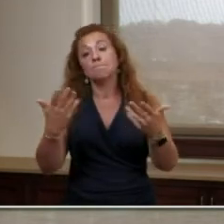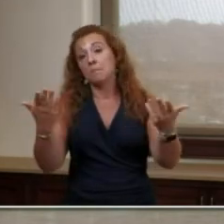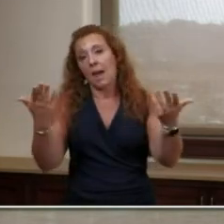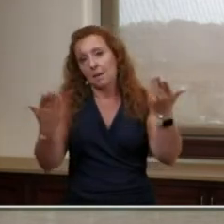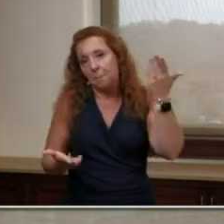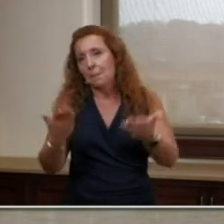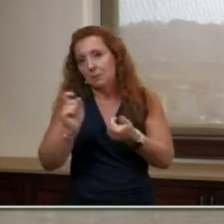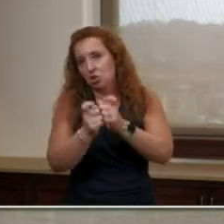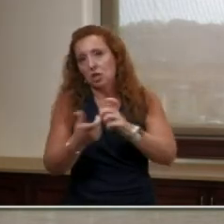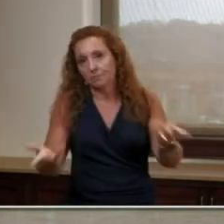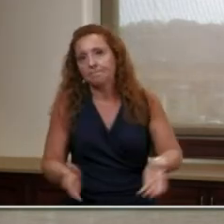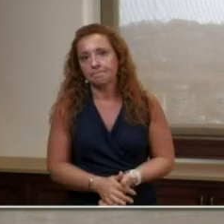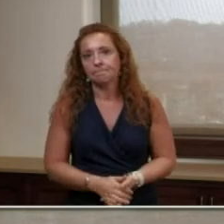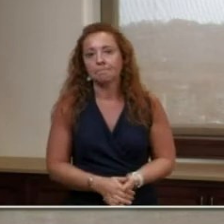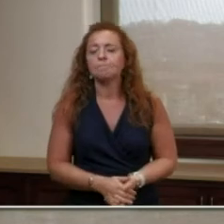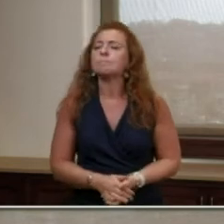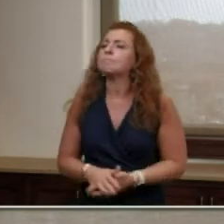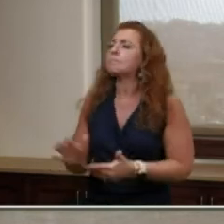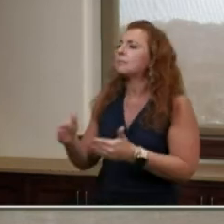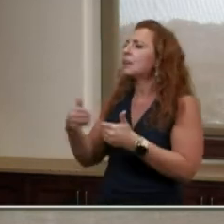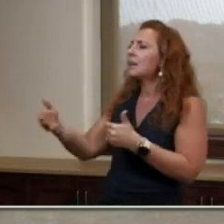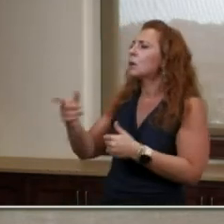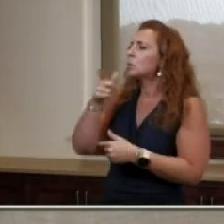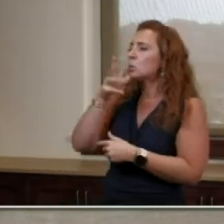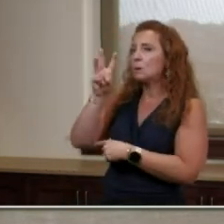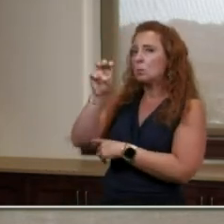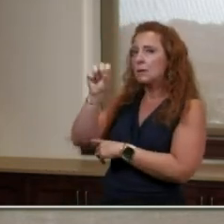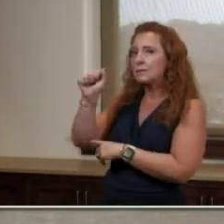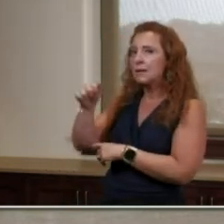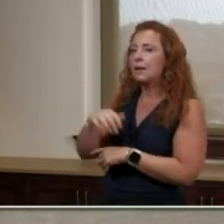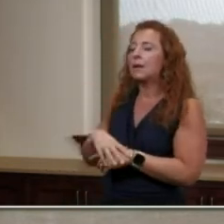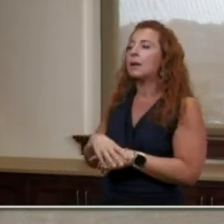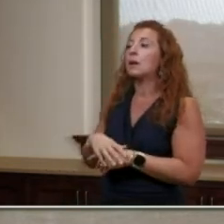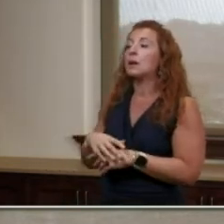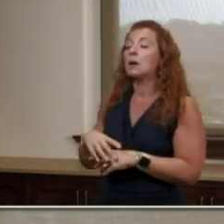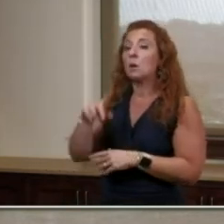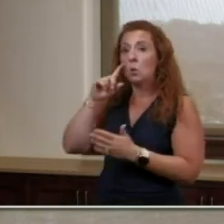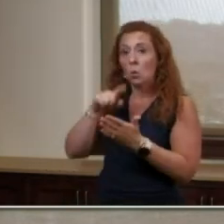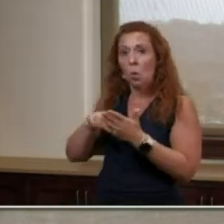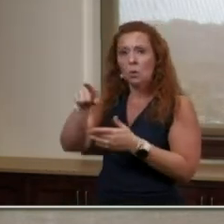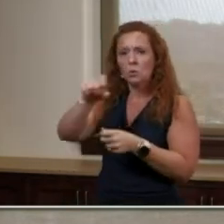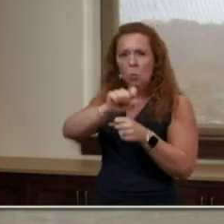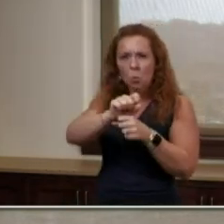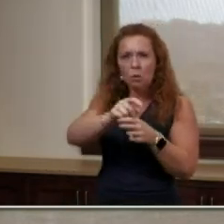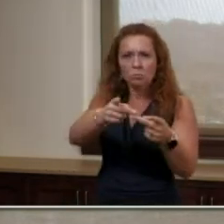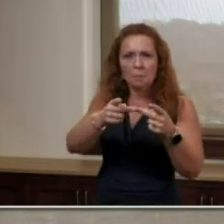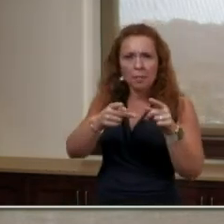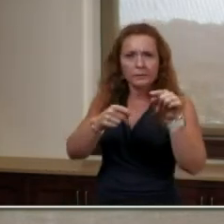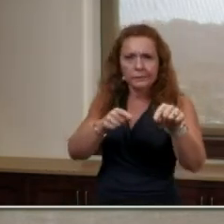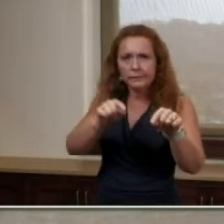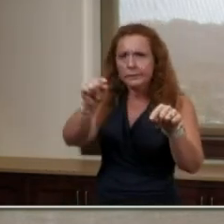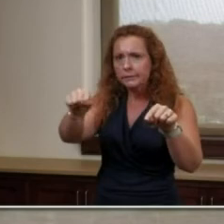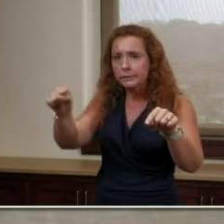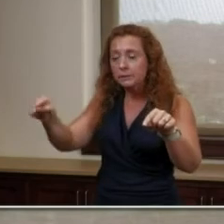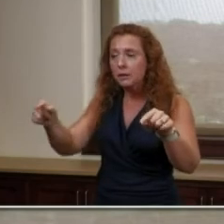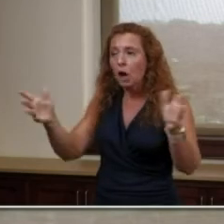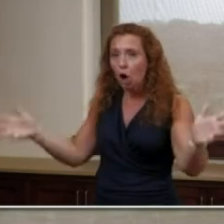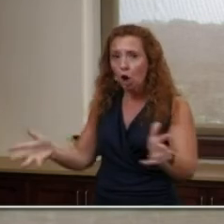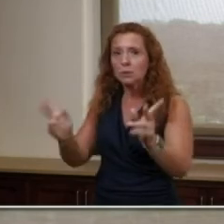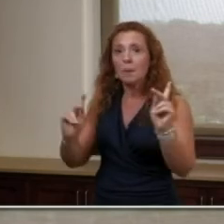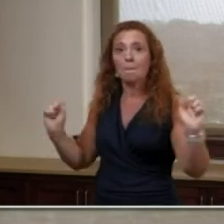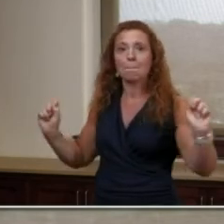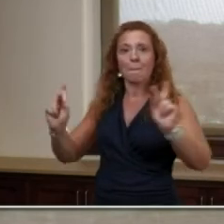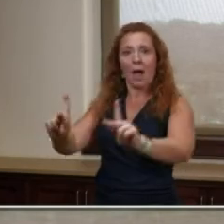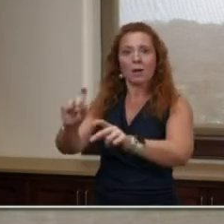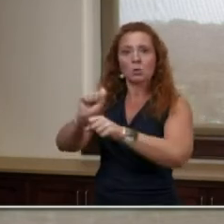change. The next question comes from WESA. More and more workplaces are bringing employees back into the office.